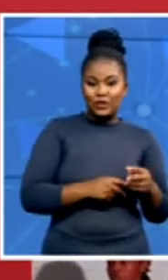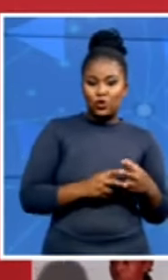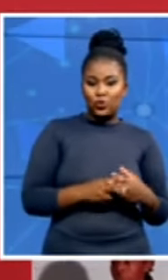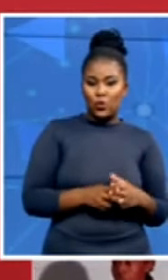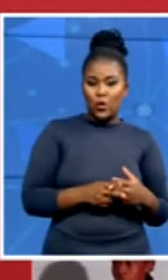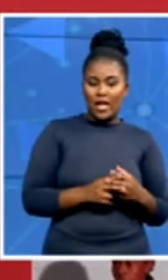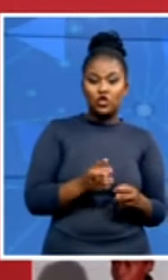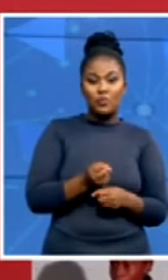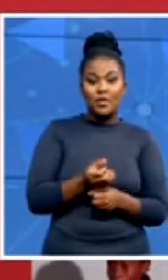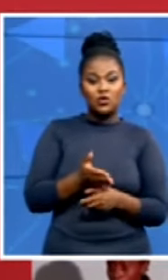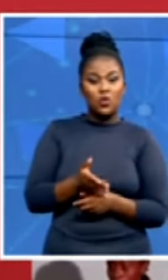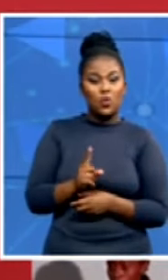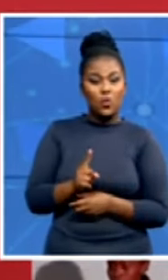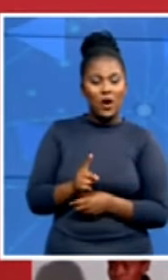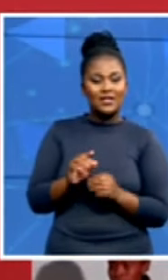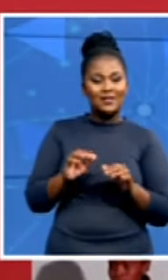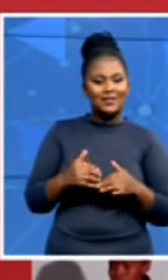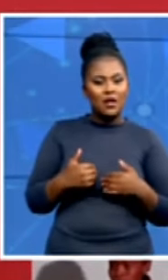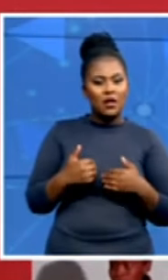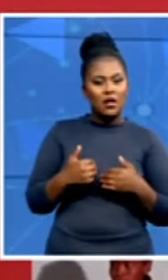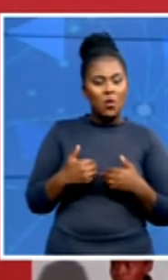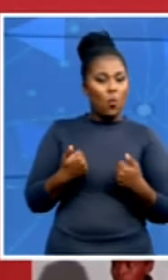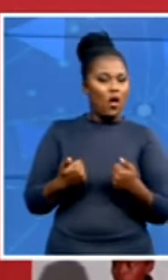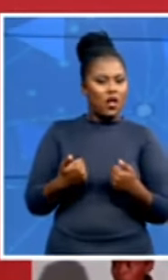wealth distribution,